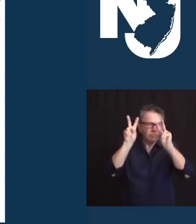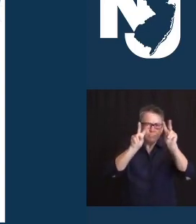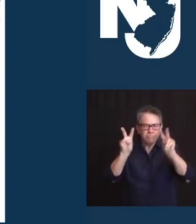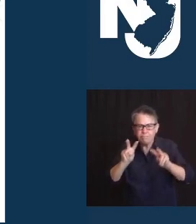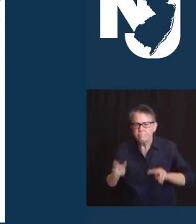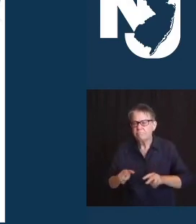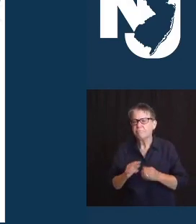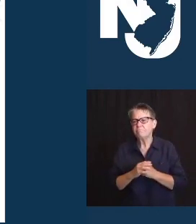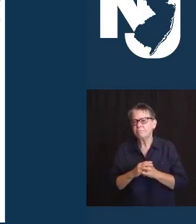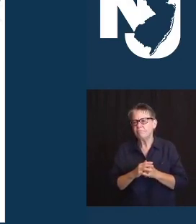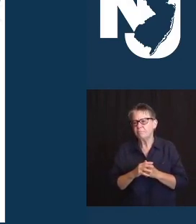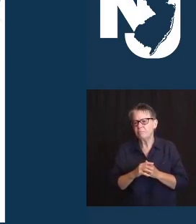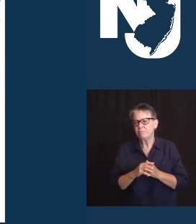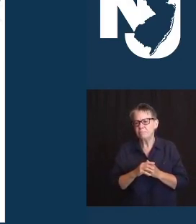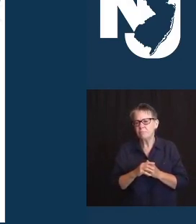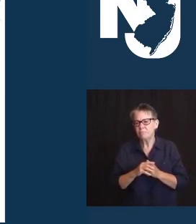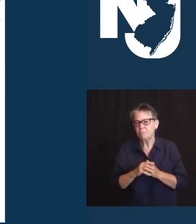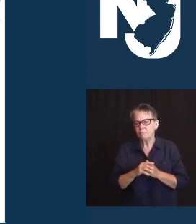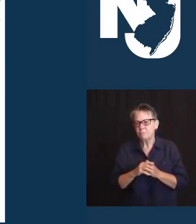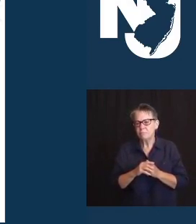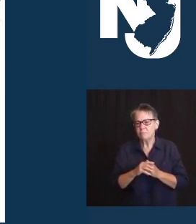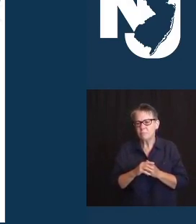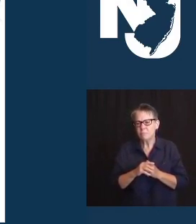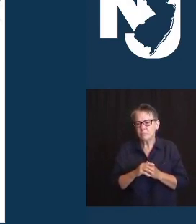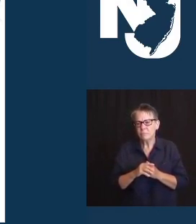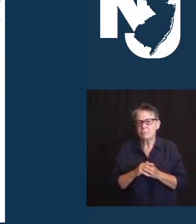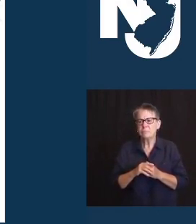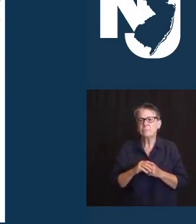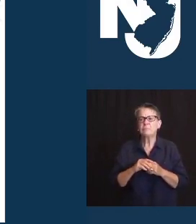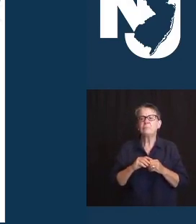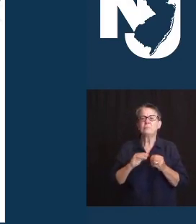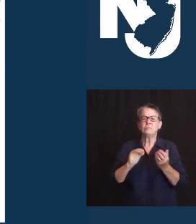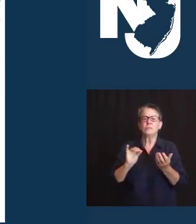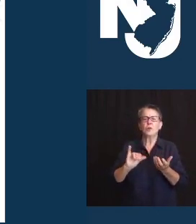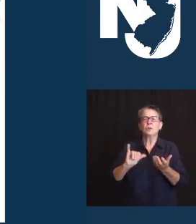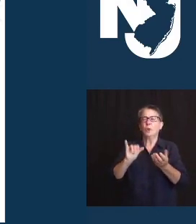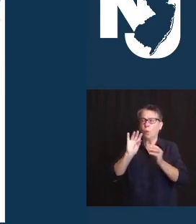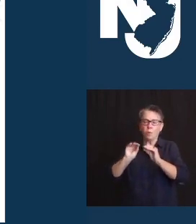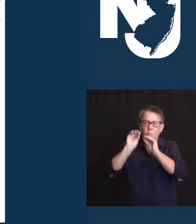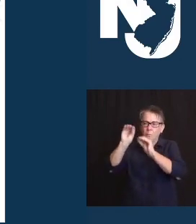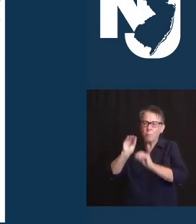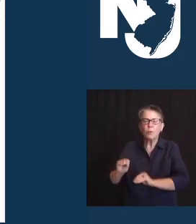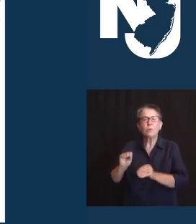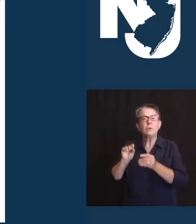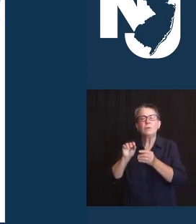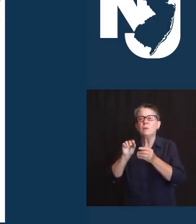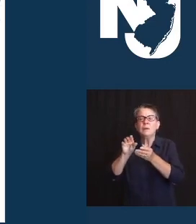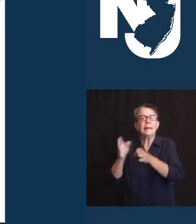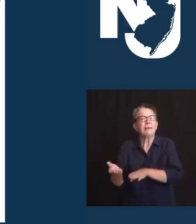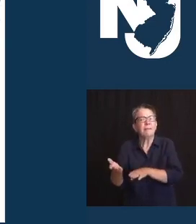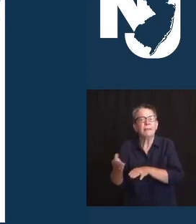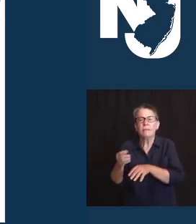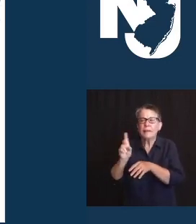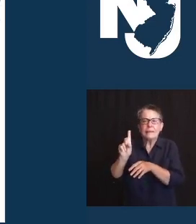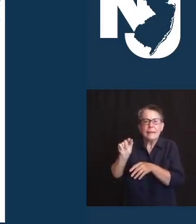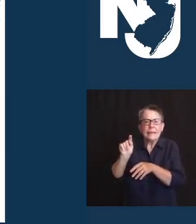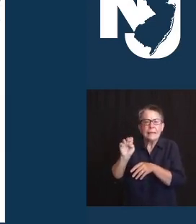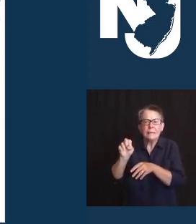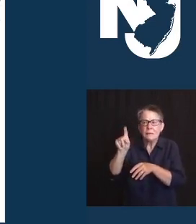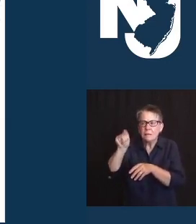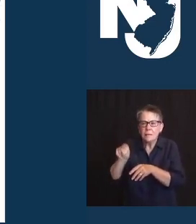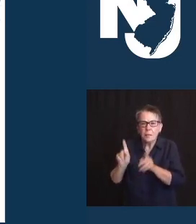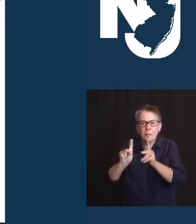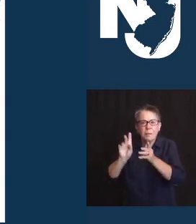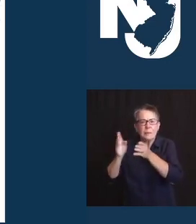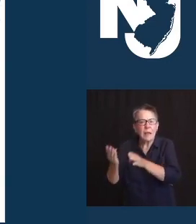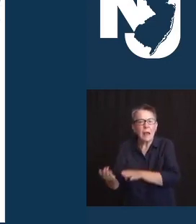clarity, and today's upgrades to the dashboard continue that work. And I must thank Judy and Ed and their teams for their ongoing